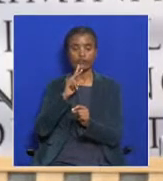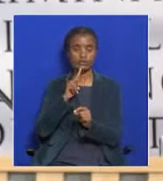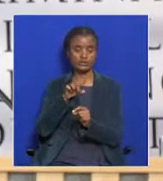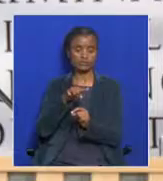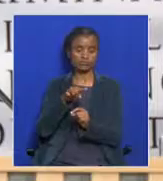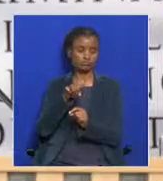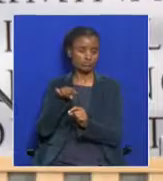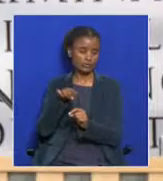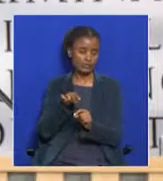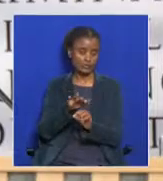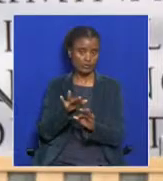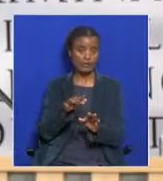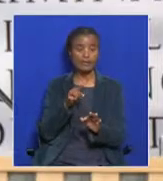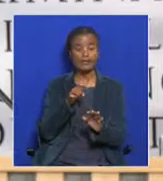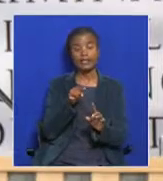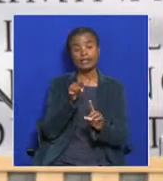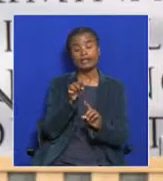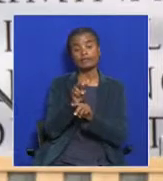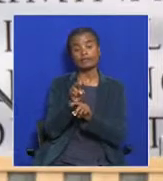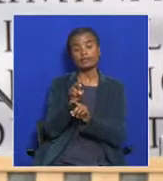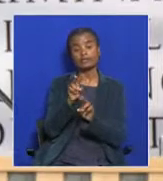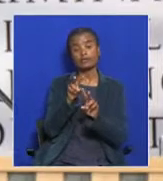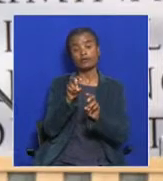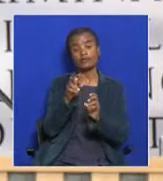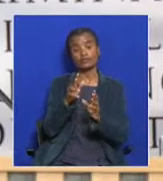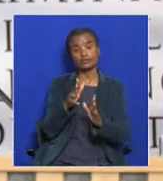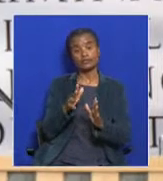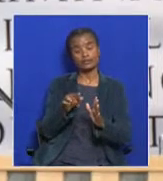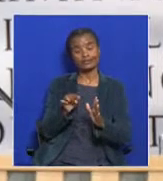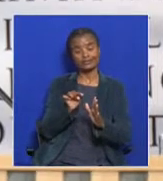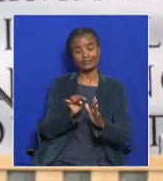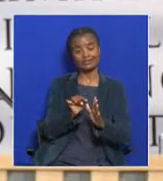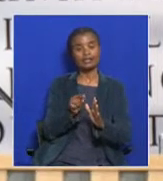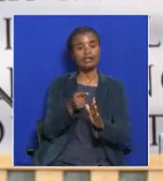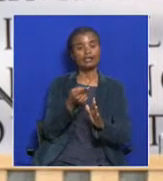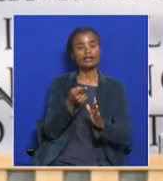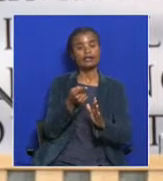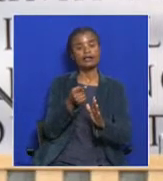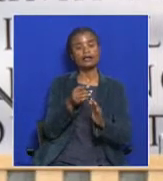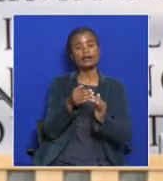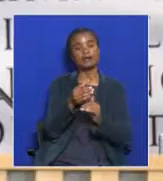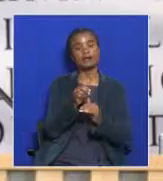officer. Above at 807, you have an entry on the 30th of